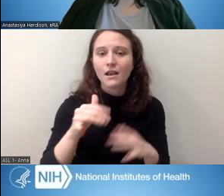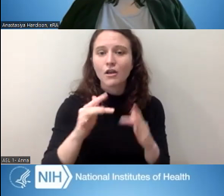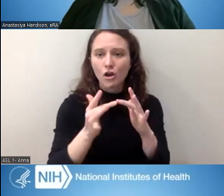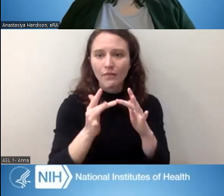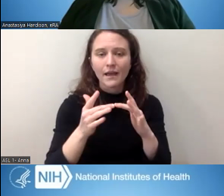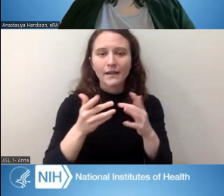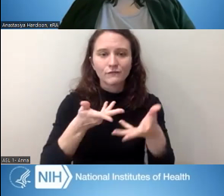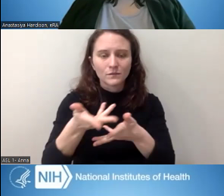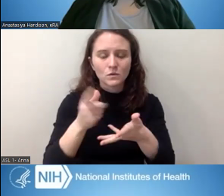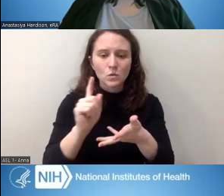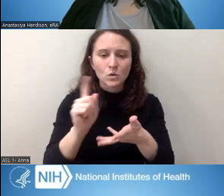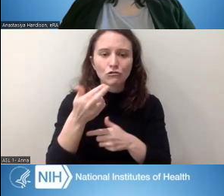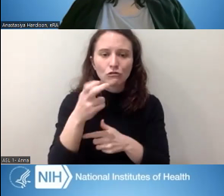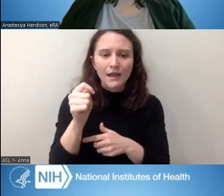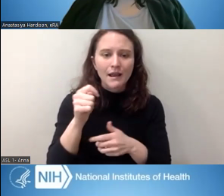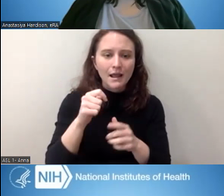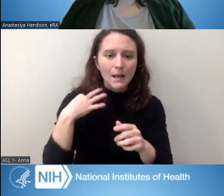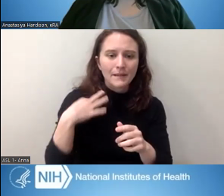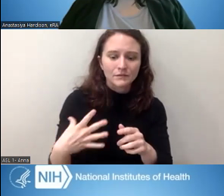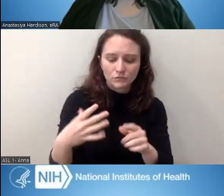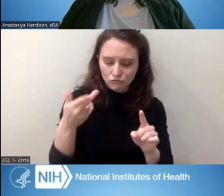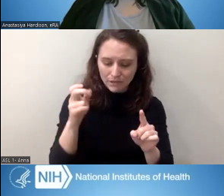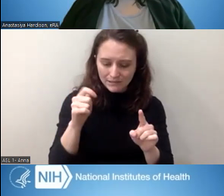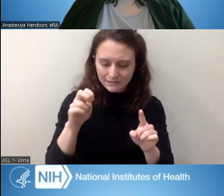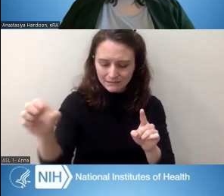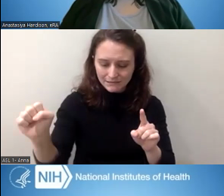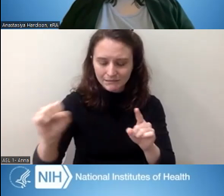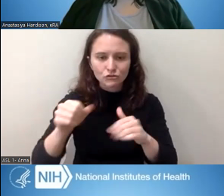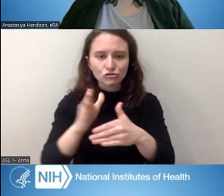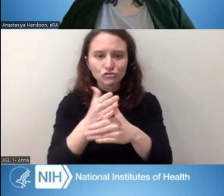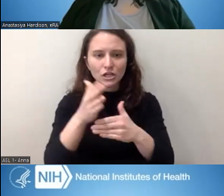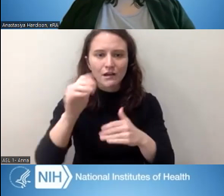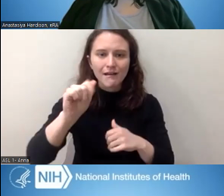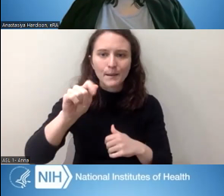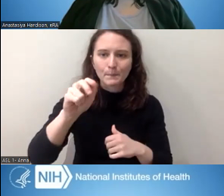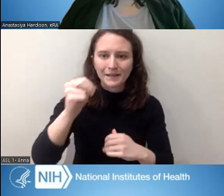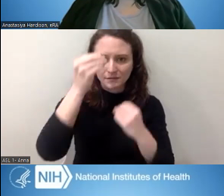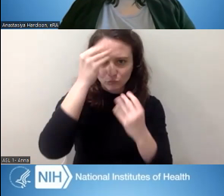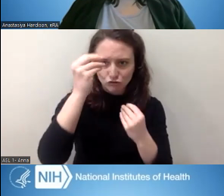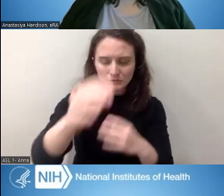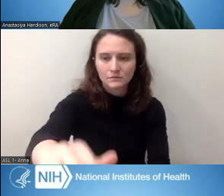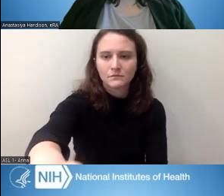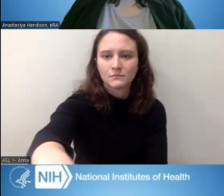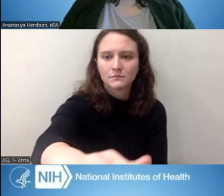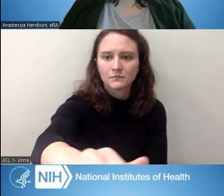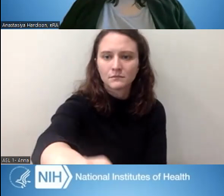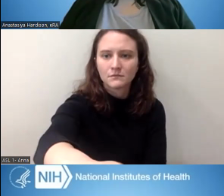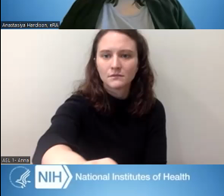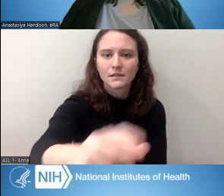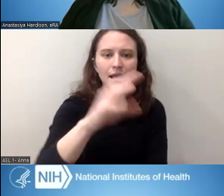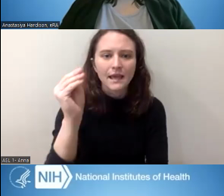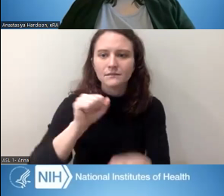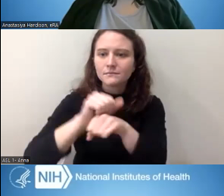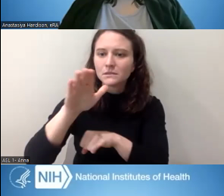grantees, and federal staff have access to share administrative information and submit reports,